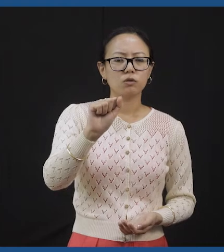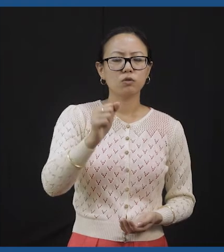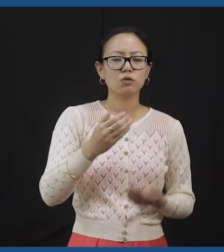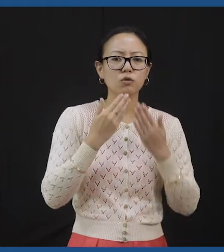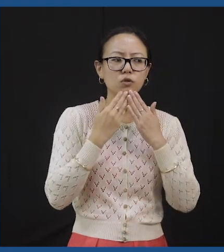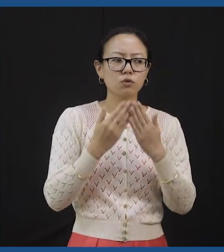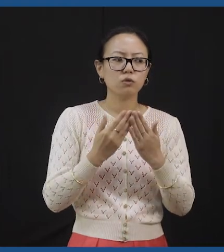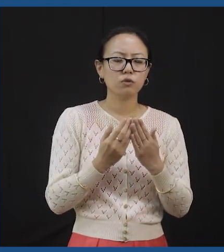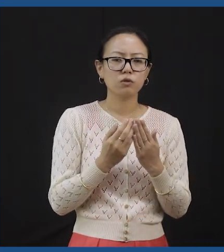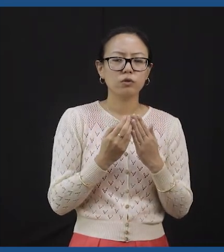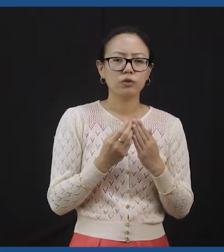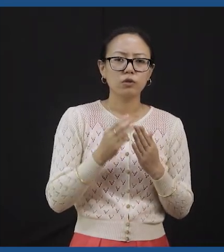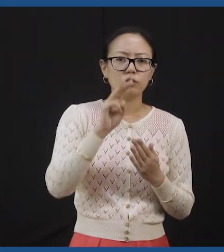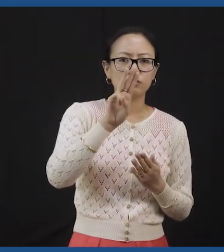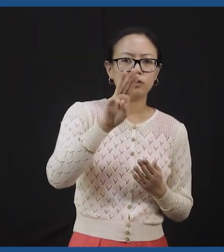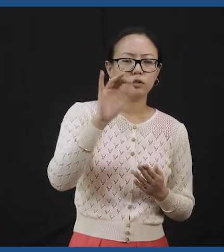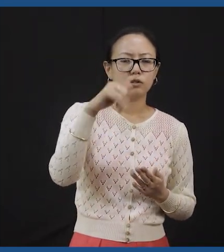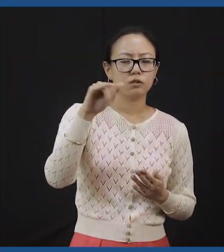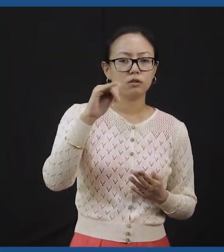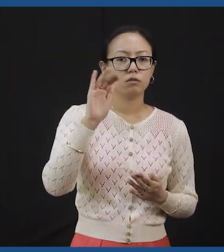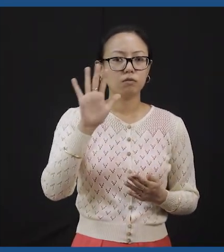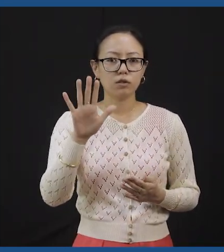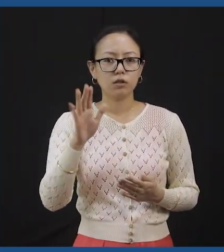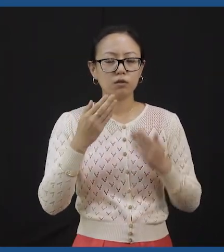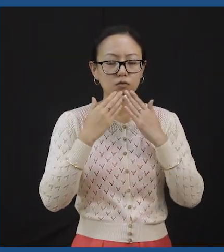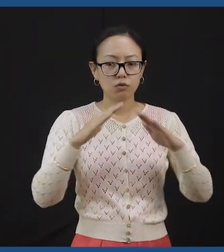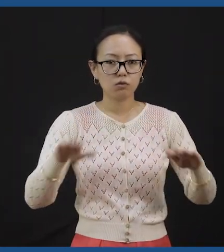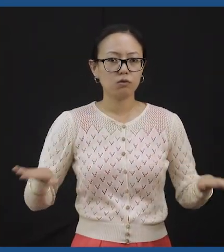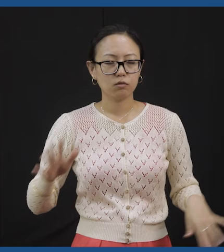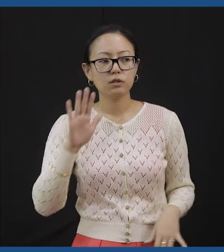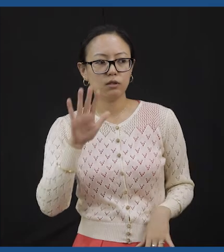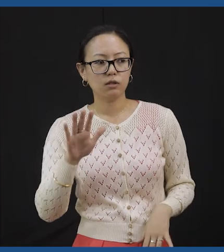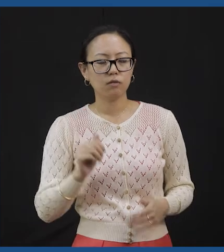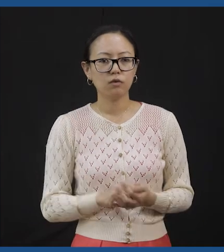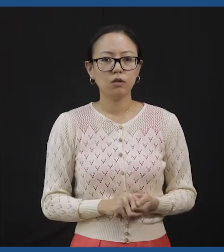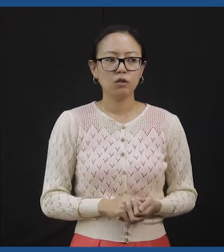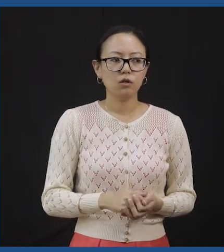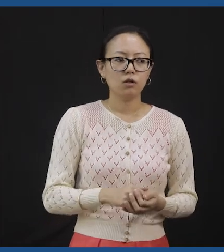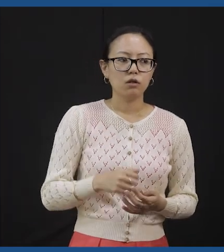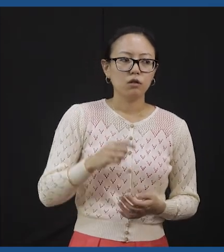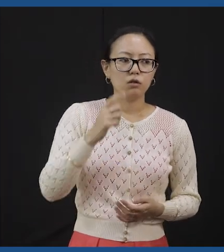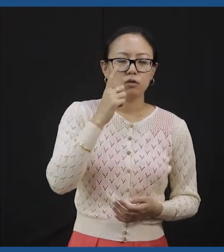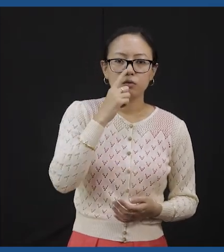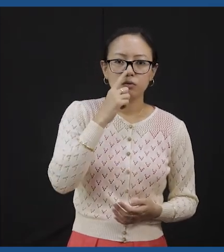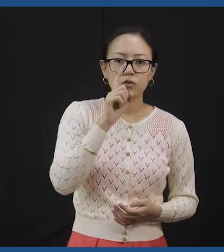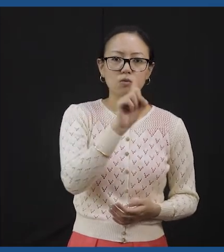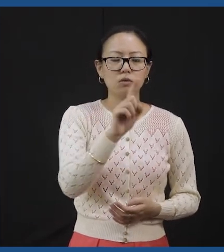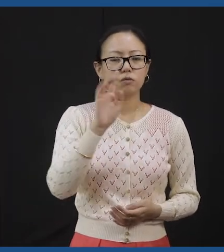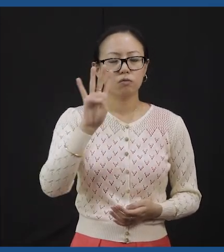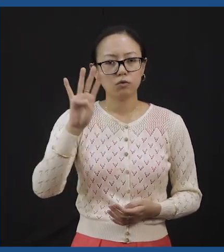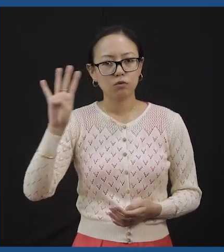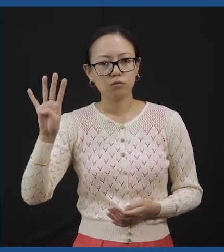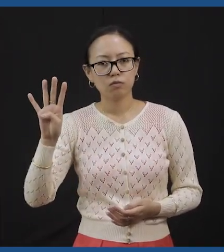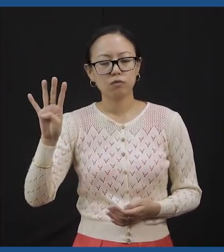which 144 are girls. Now the number of boys is not given here. We have to find it out how many